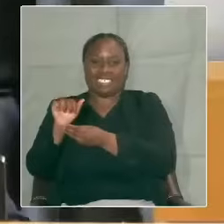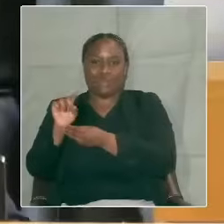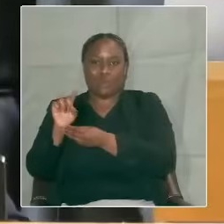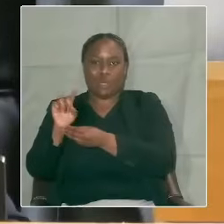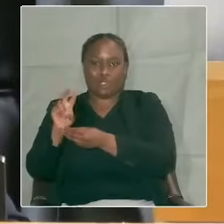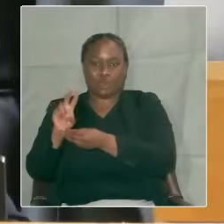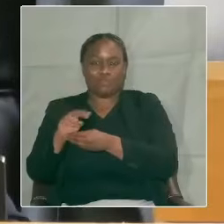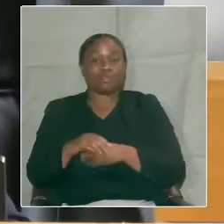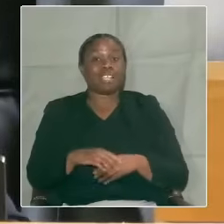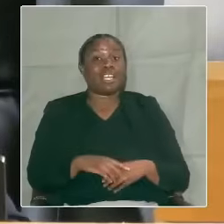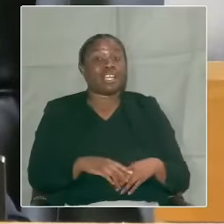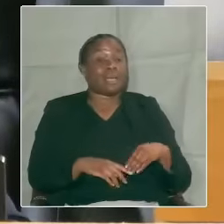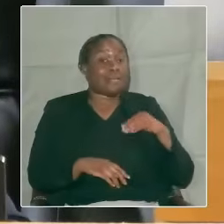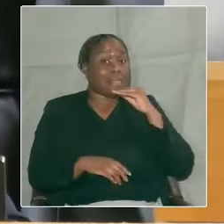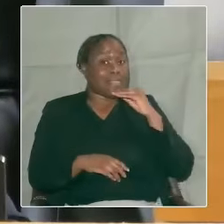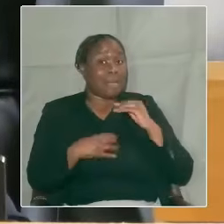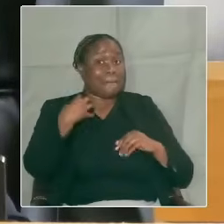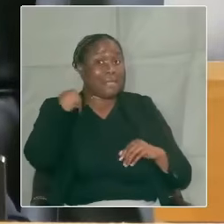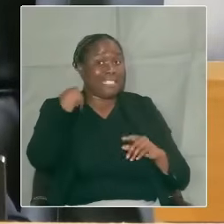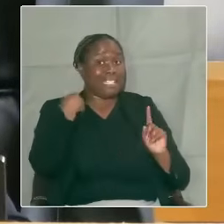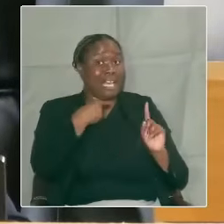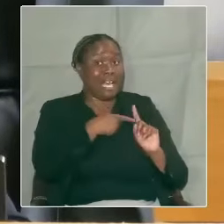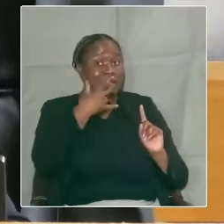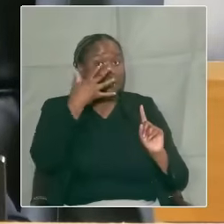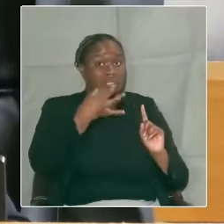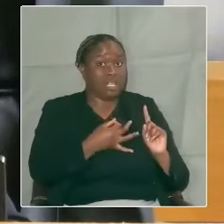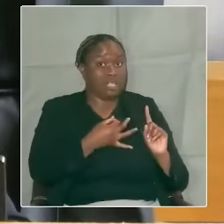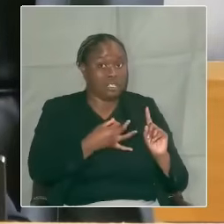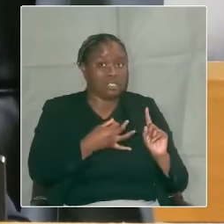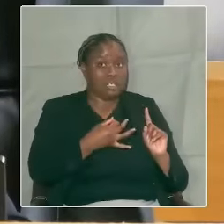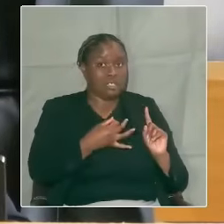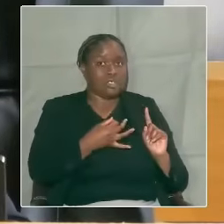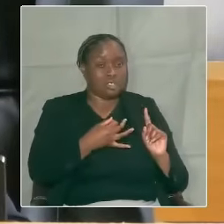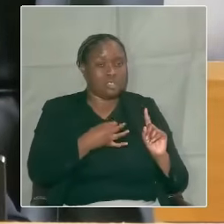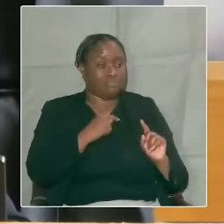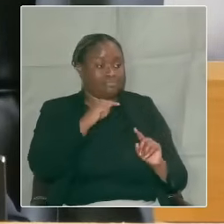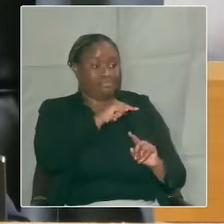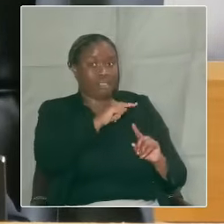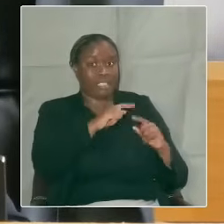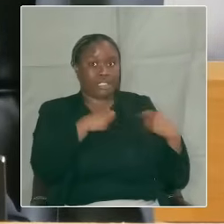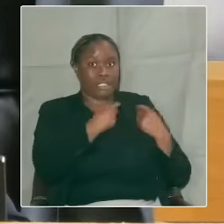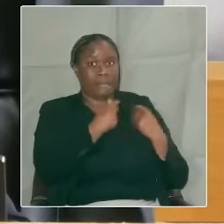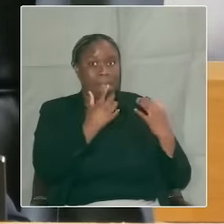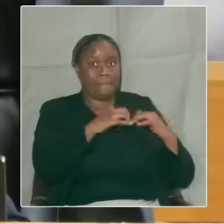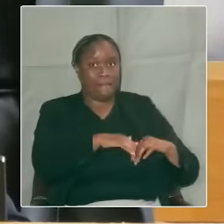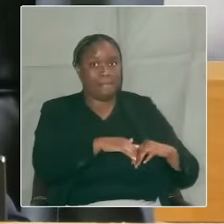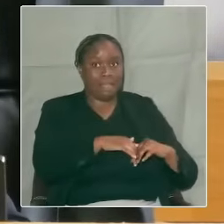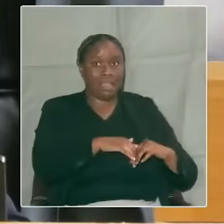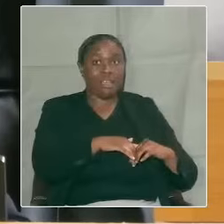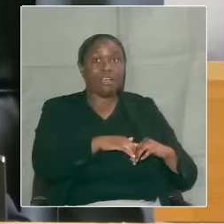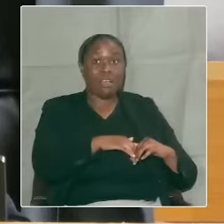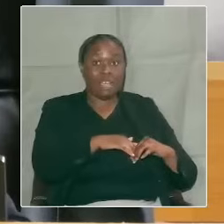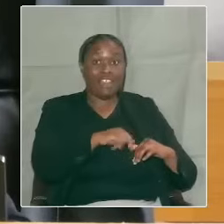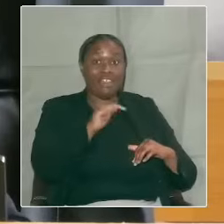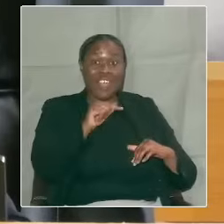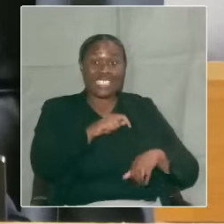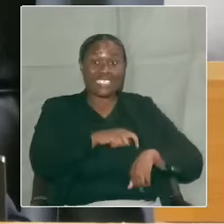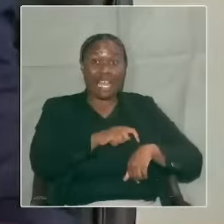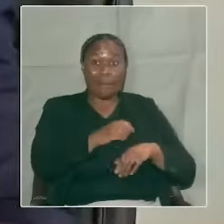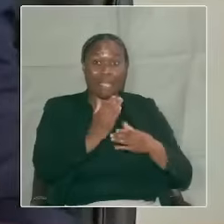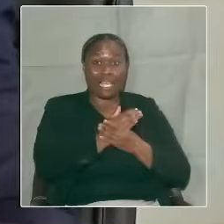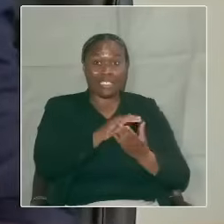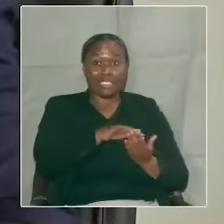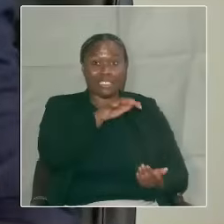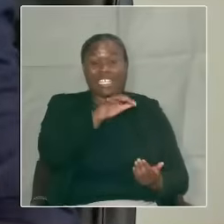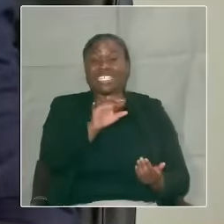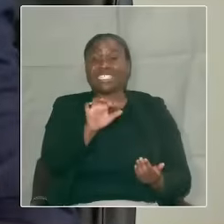that the minister makes the decision to disband, you are now dealing in the region of about 612 Yes,